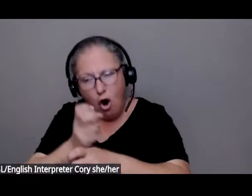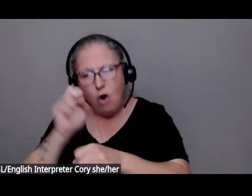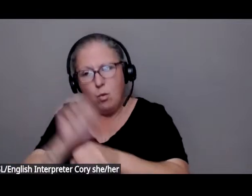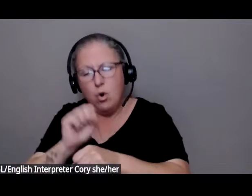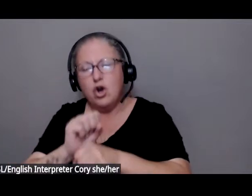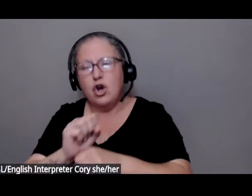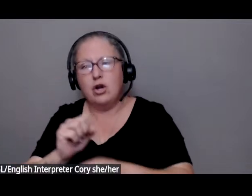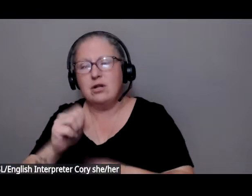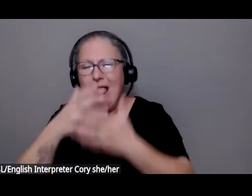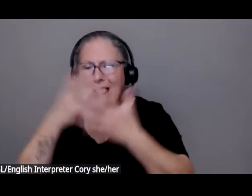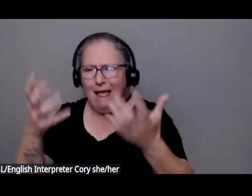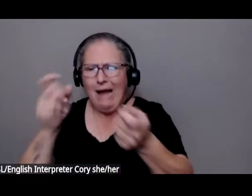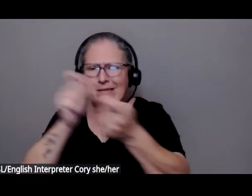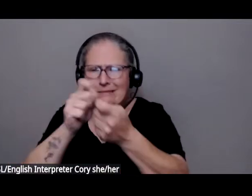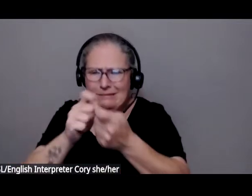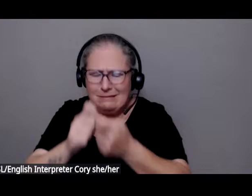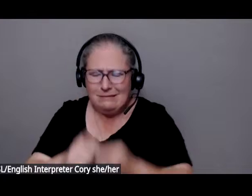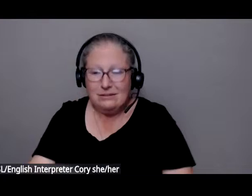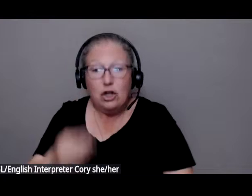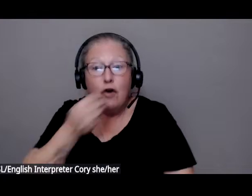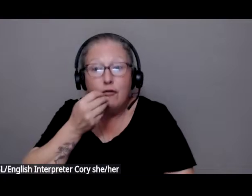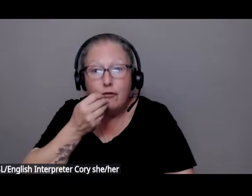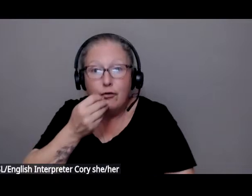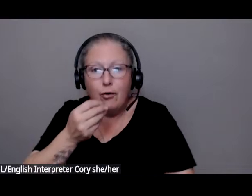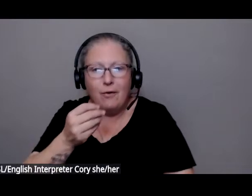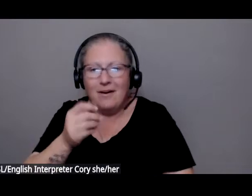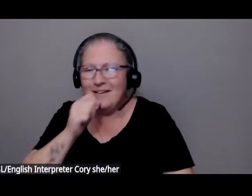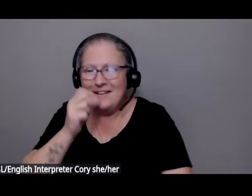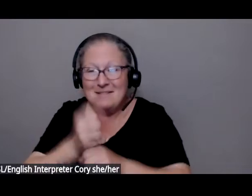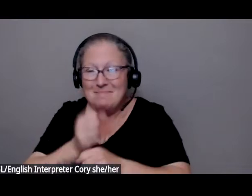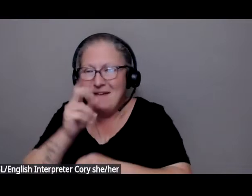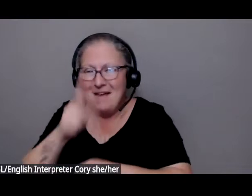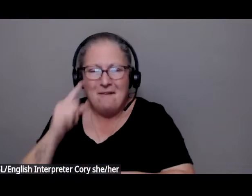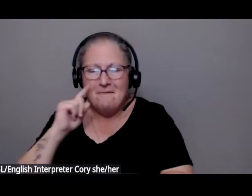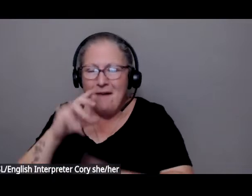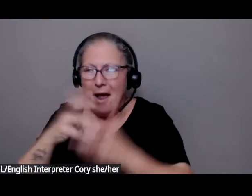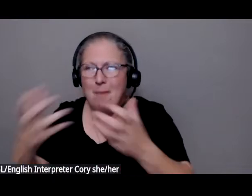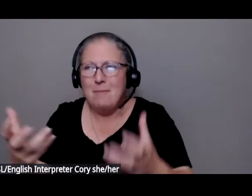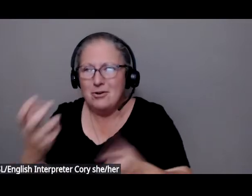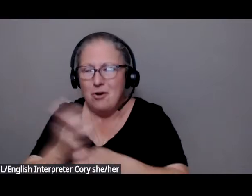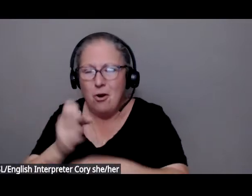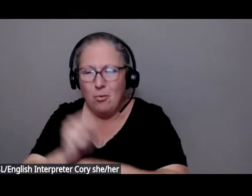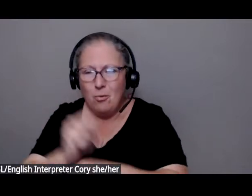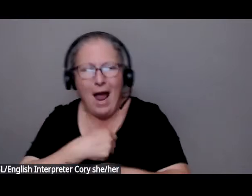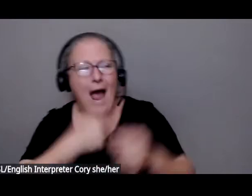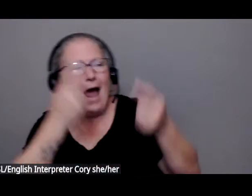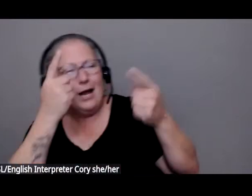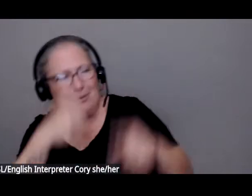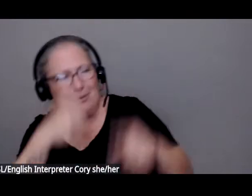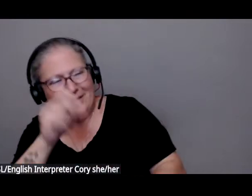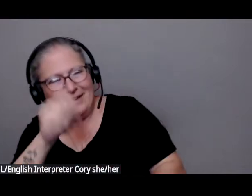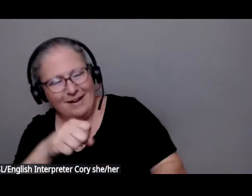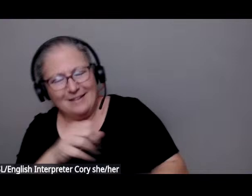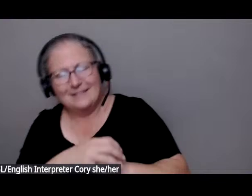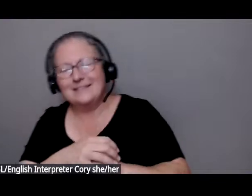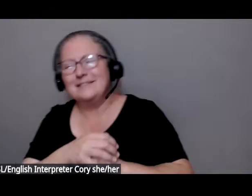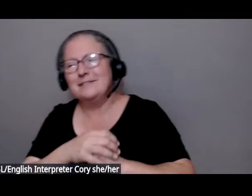detail. The food does not make up for the hard work. I will agree with that. Yes. I mean,